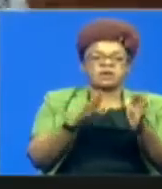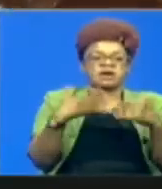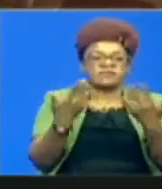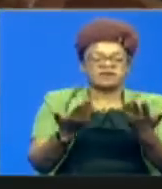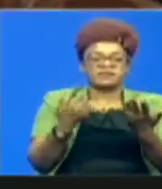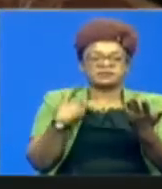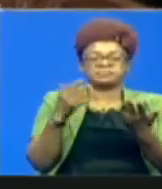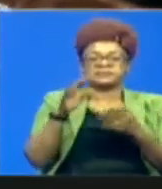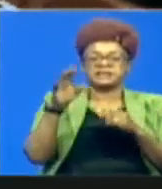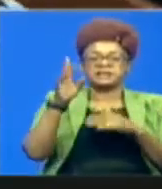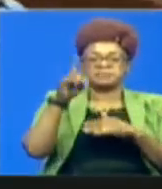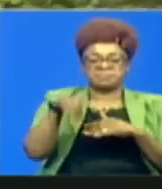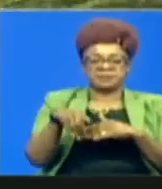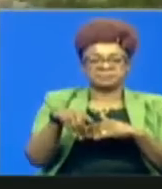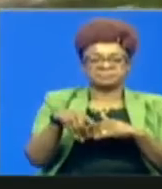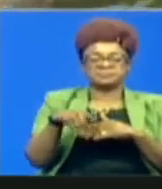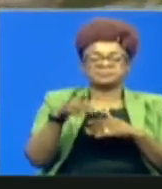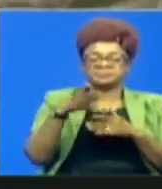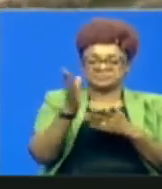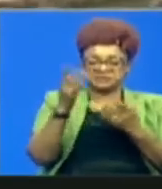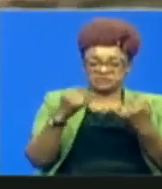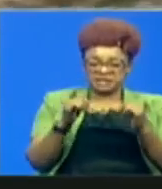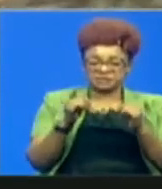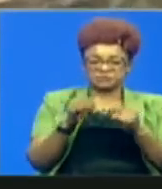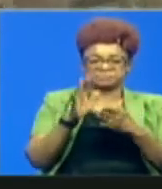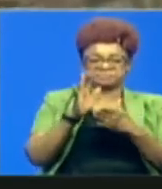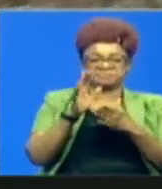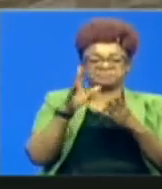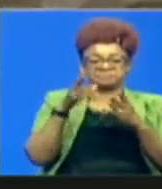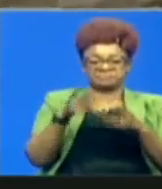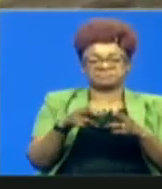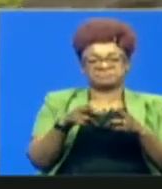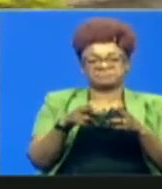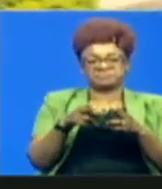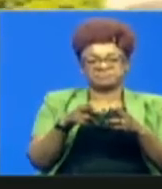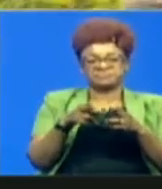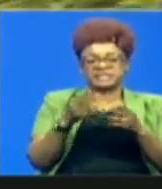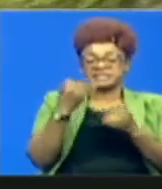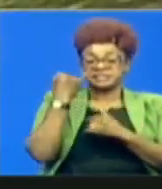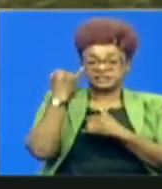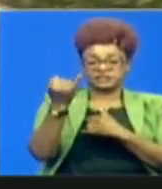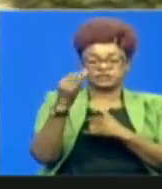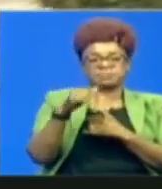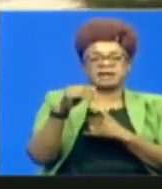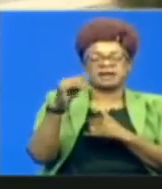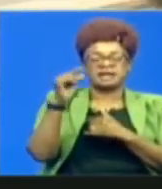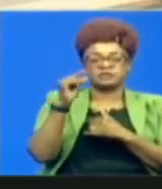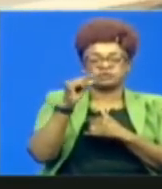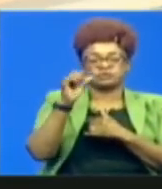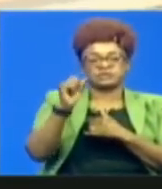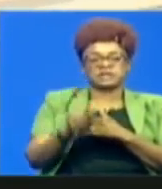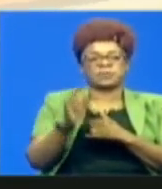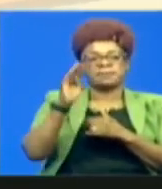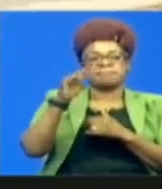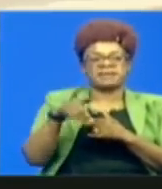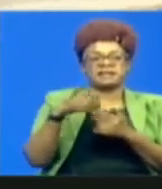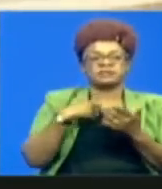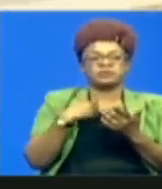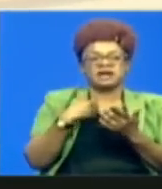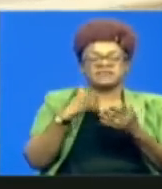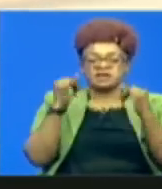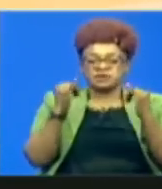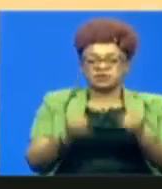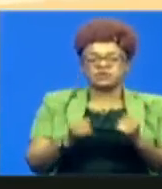Deputy President William Ruto's wings. A suggestion by Gatundu South MP Moses Kuria to have a new standing